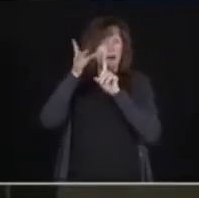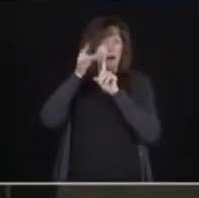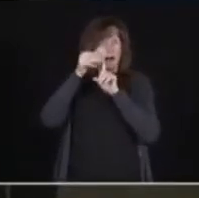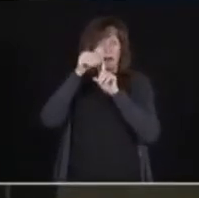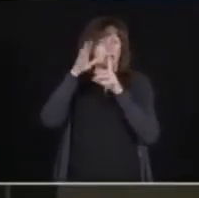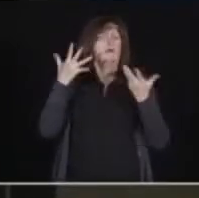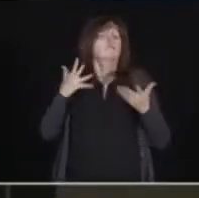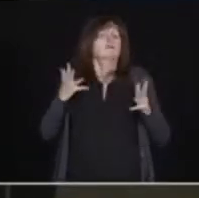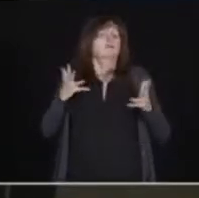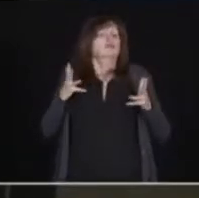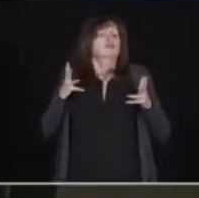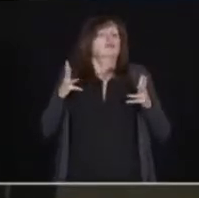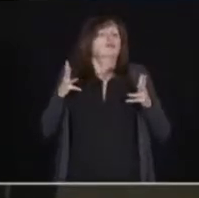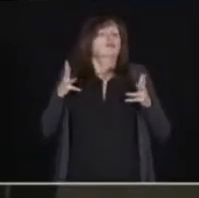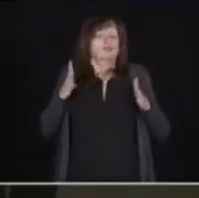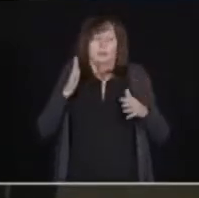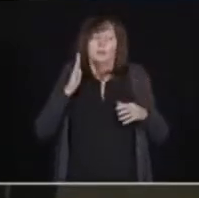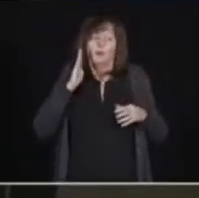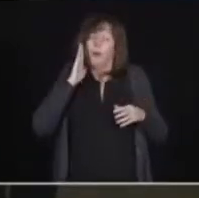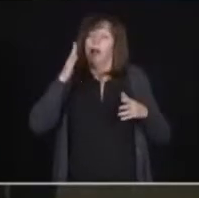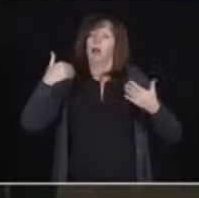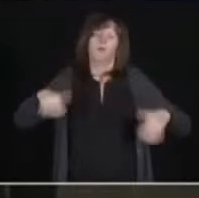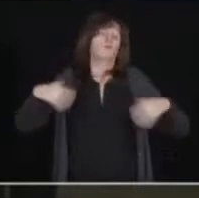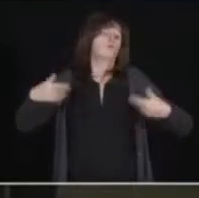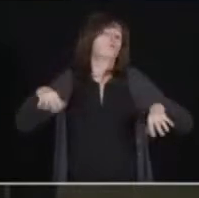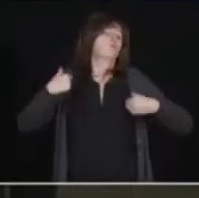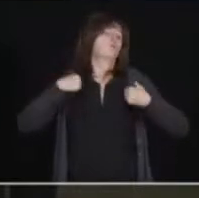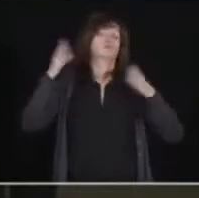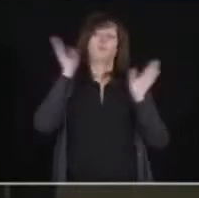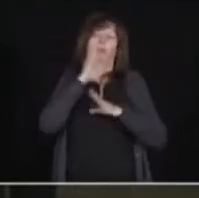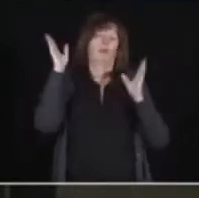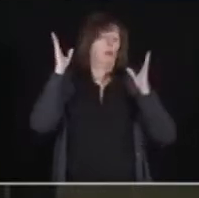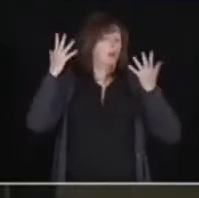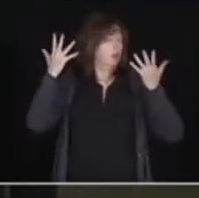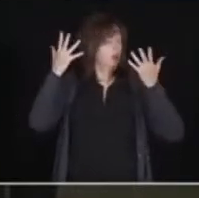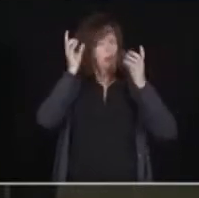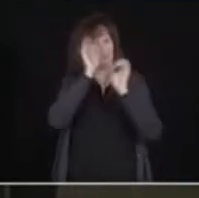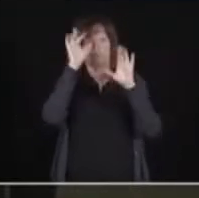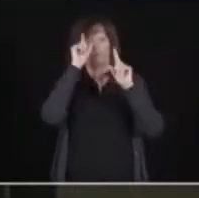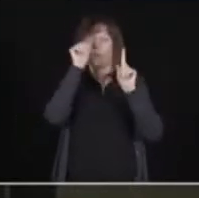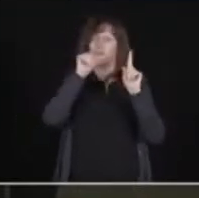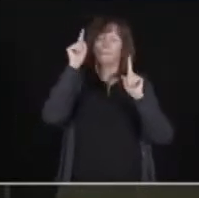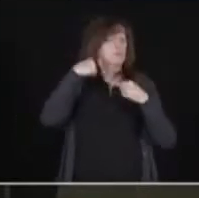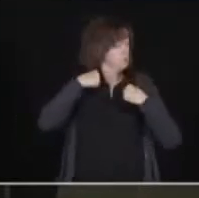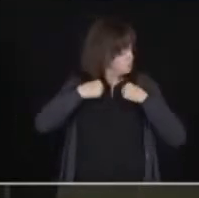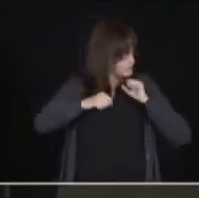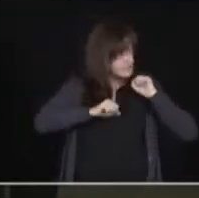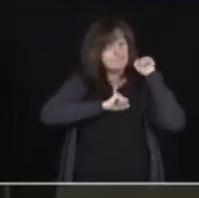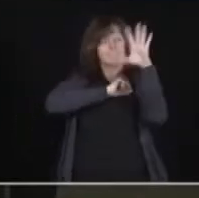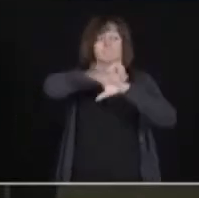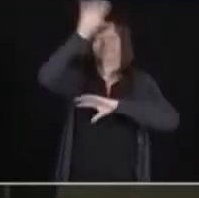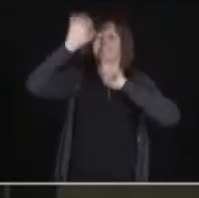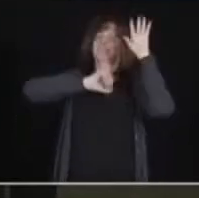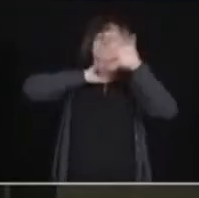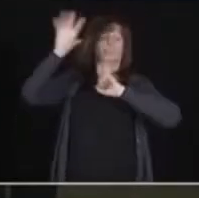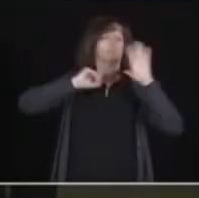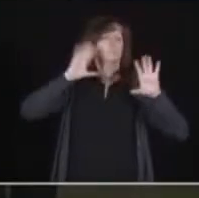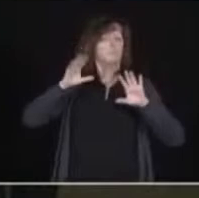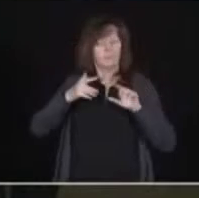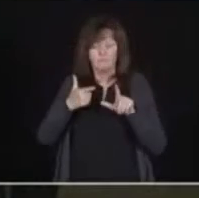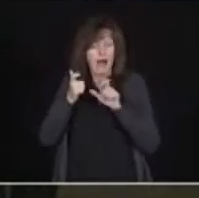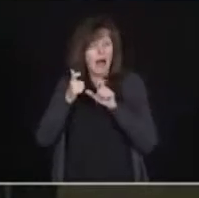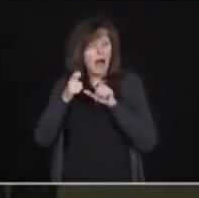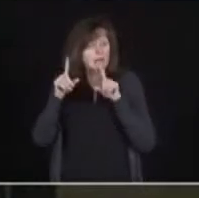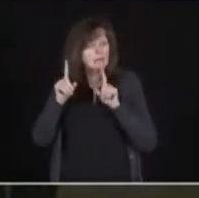going to be in deep trouble up there. So we want to make sure that we get the test results immediately. Sometimes they were waiting 4 or